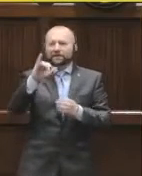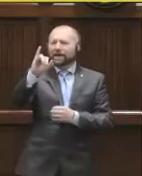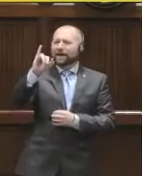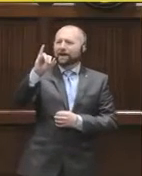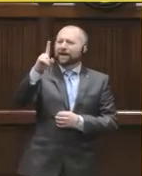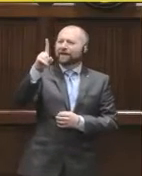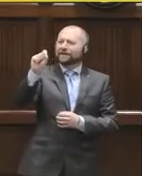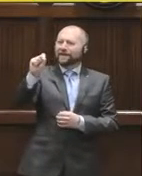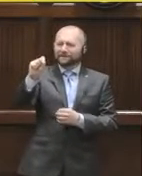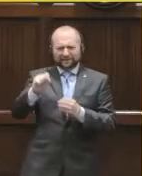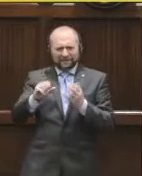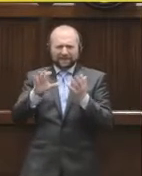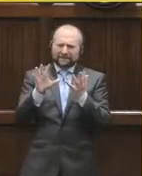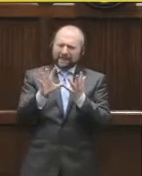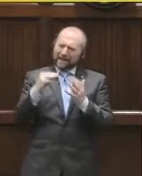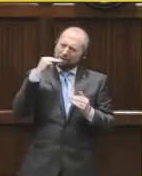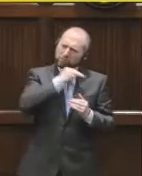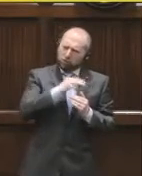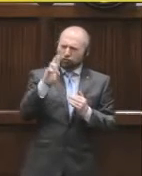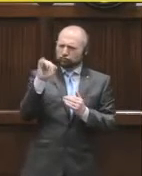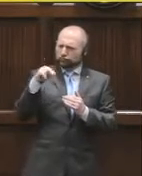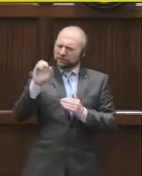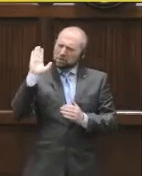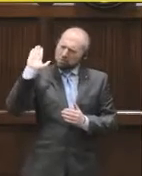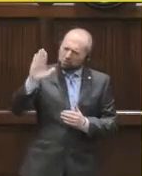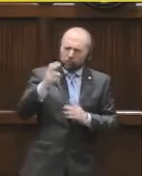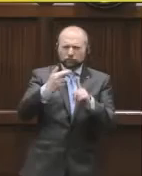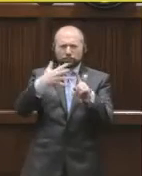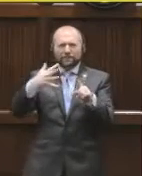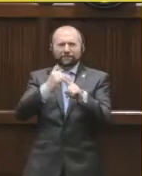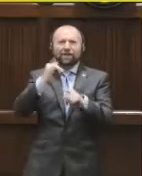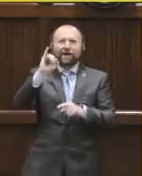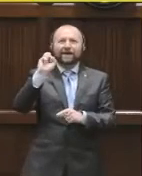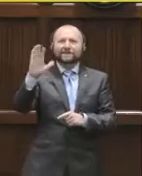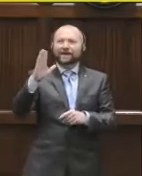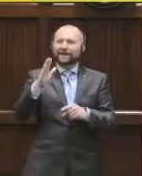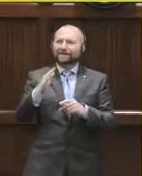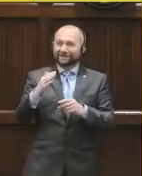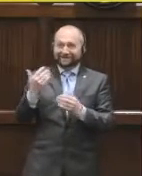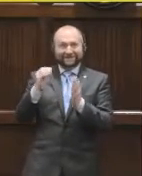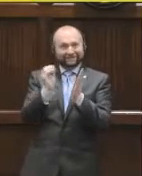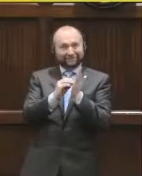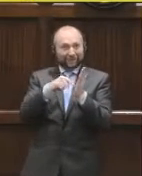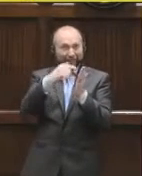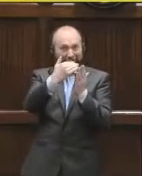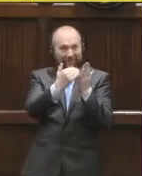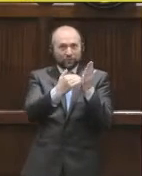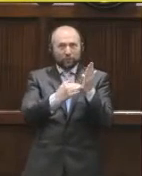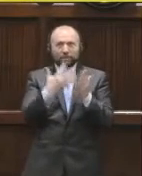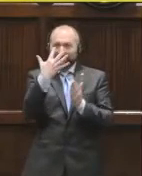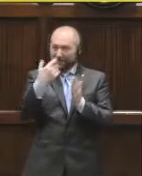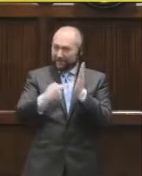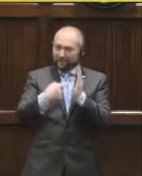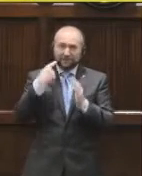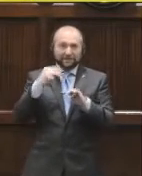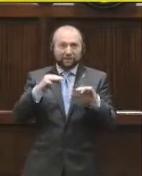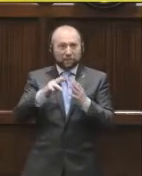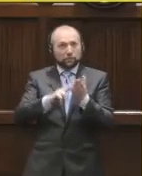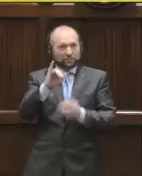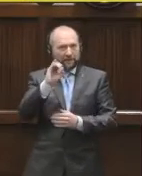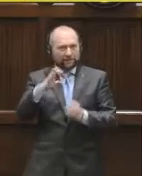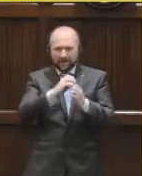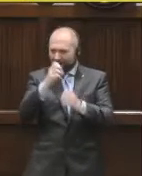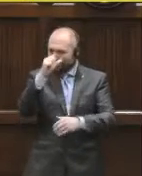why the Irish Sign Language must be recognised by the state as a language of this country. And 1, there are 5,000 deaf people using ISL on